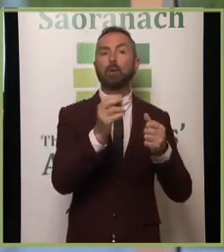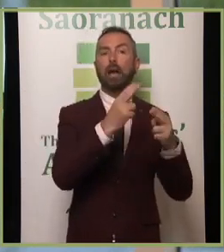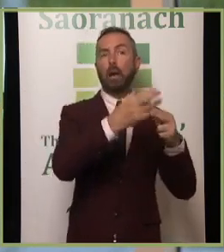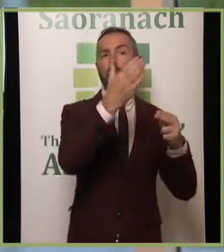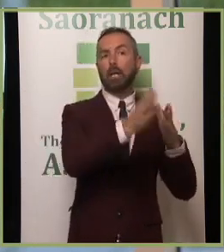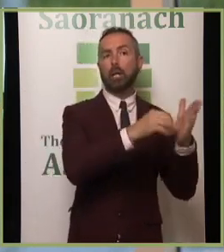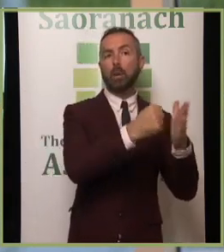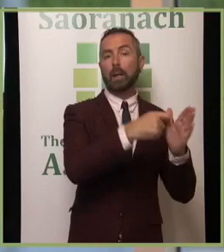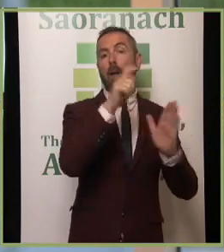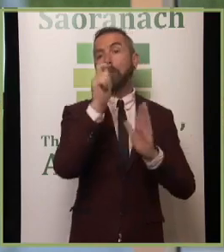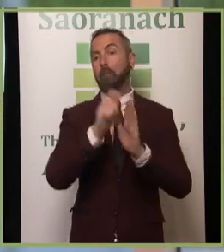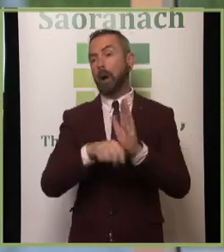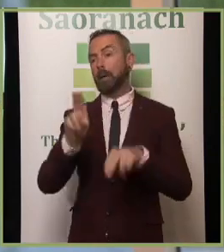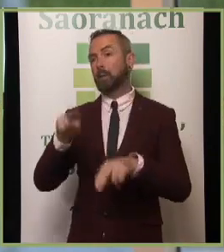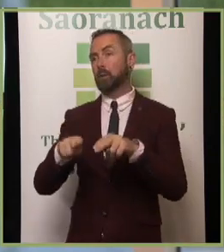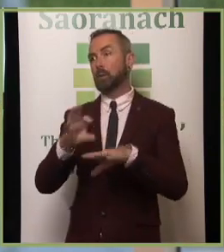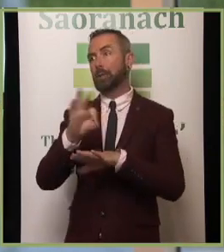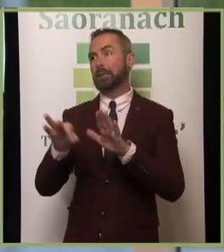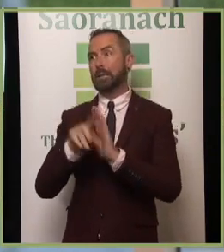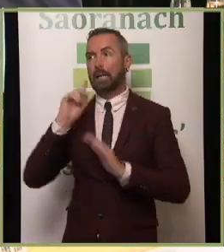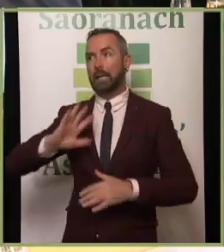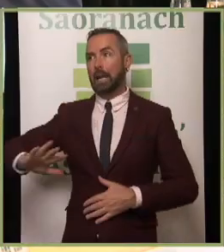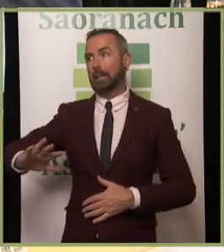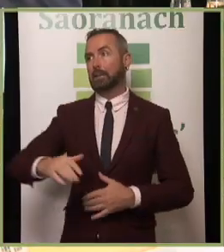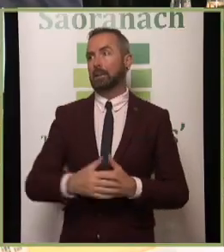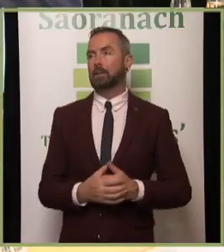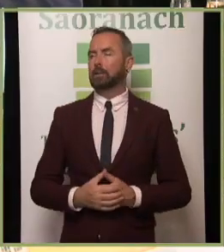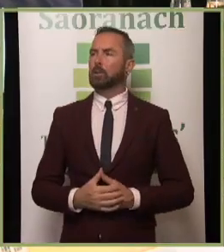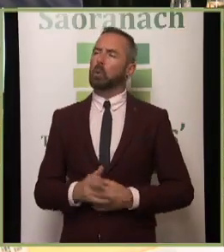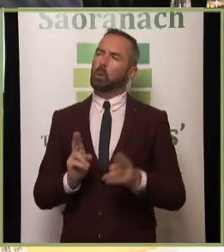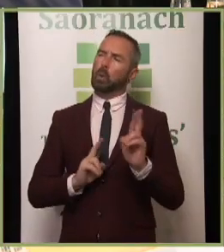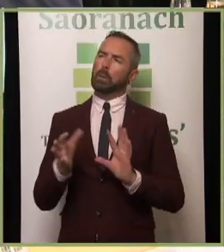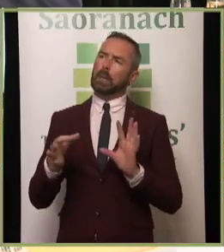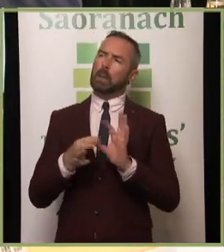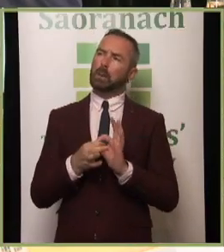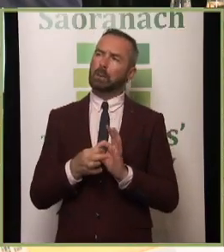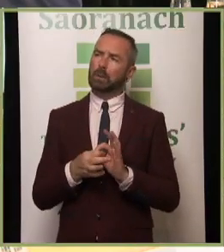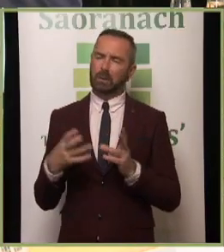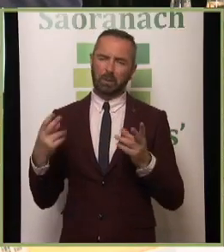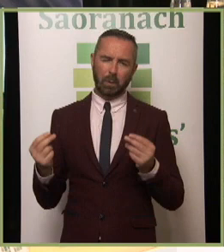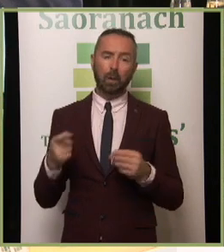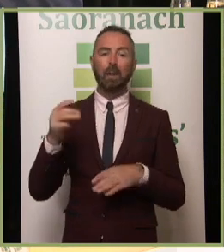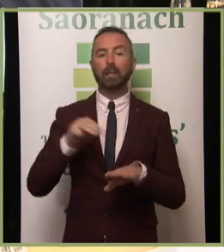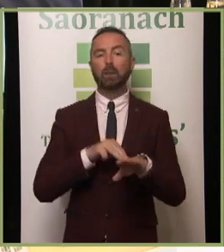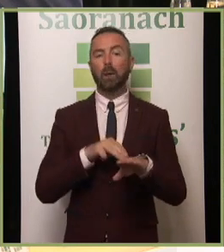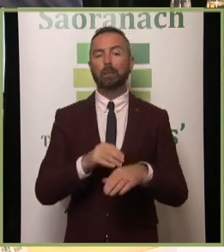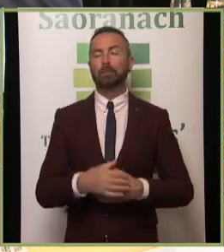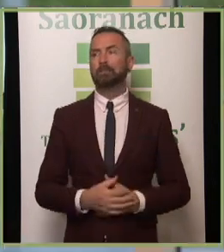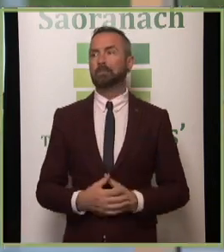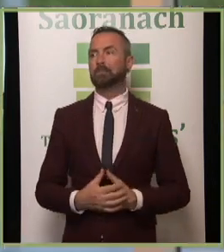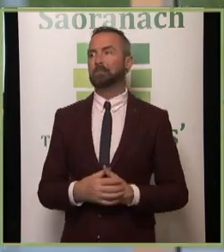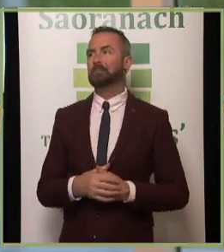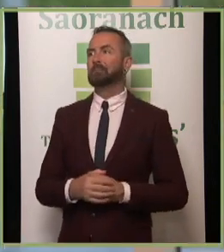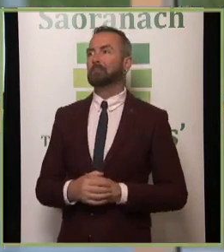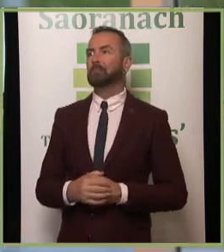another commercial entity buying new state land. It wouldn't come under that, would it? And this is the problem. Yeah. So it's a new It's a case of